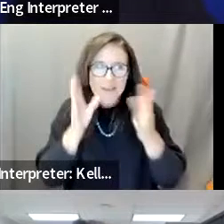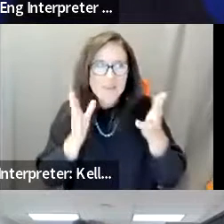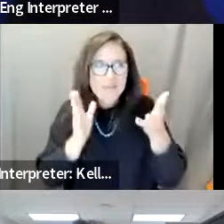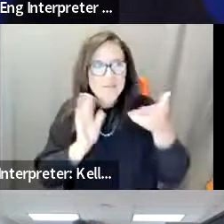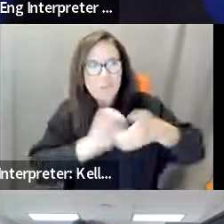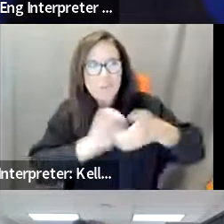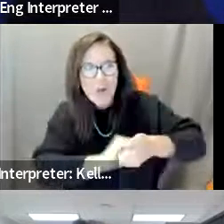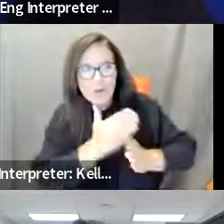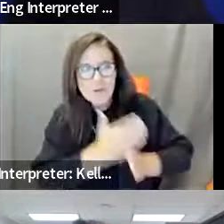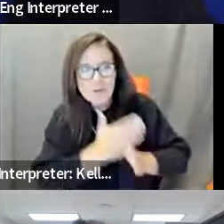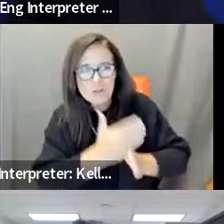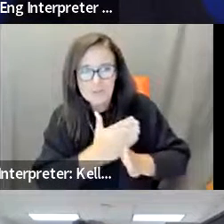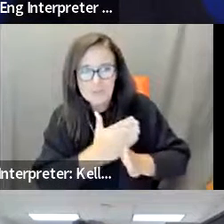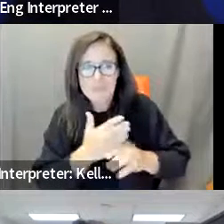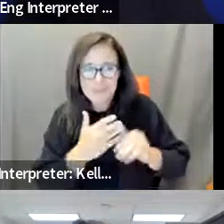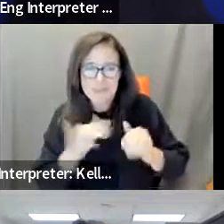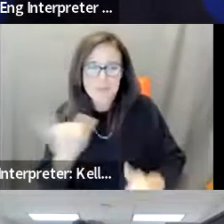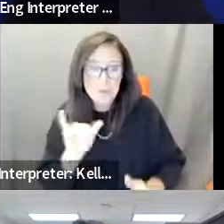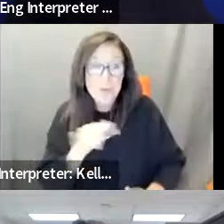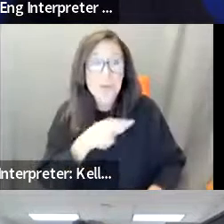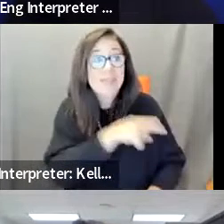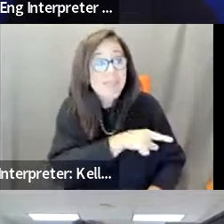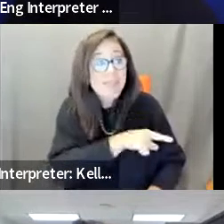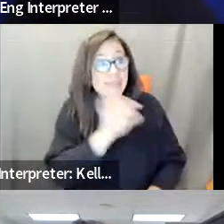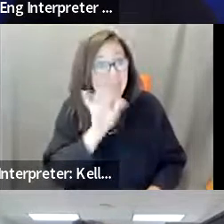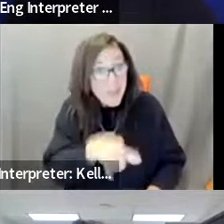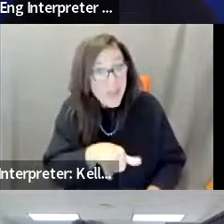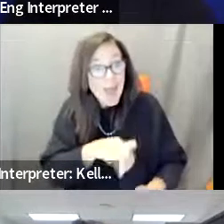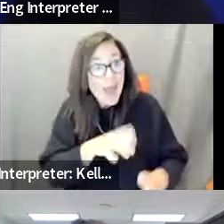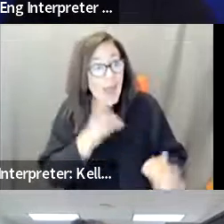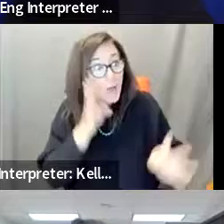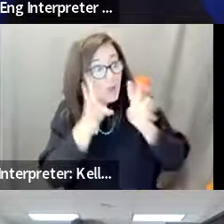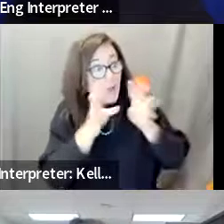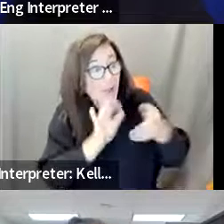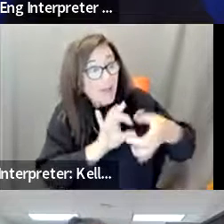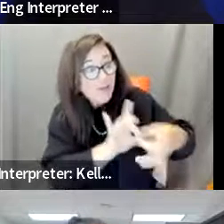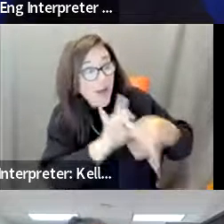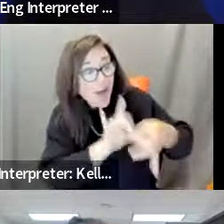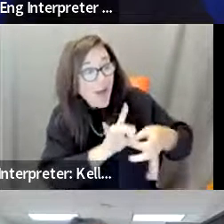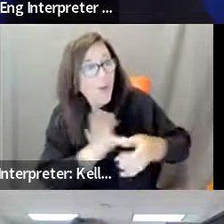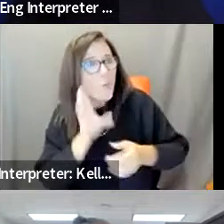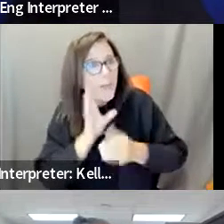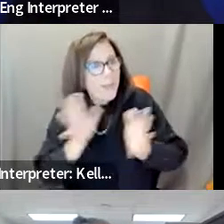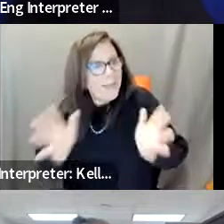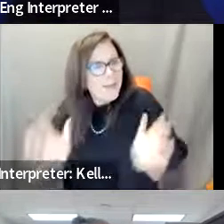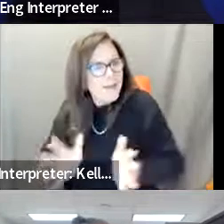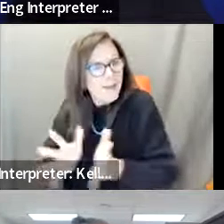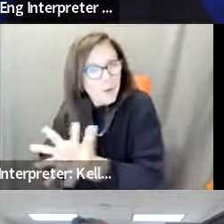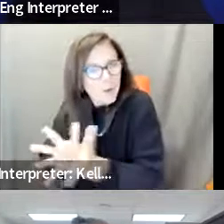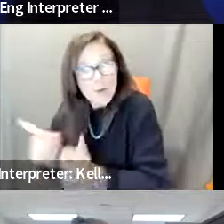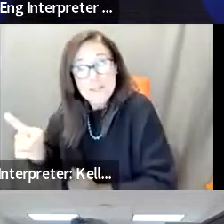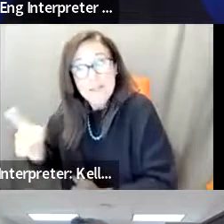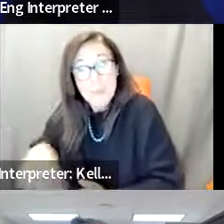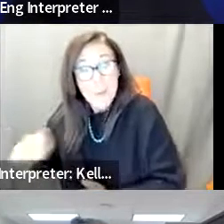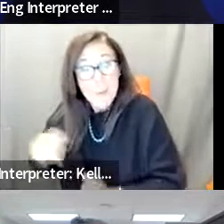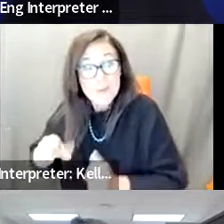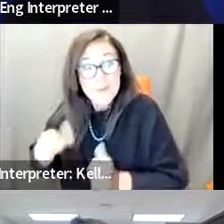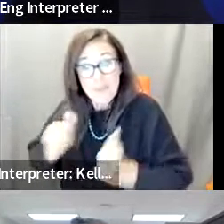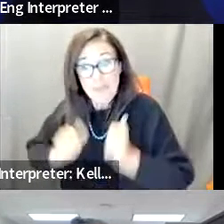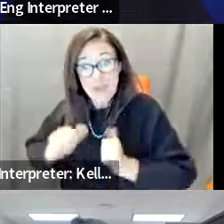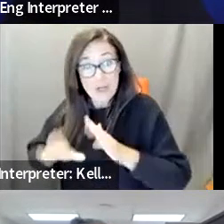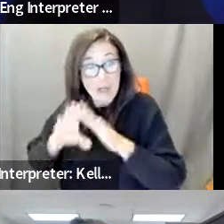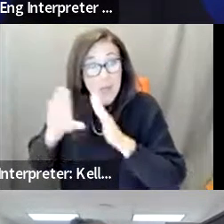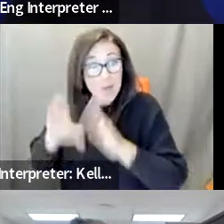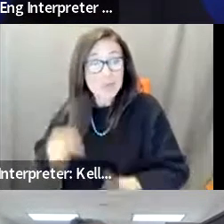organizations like that can do to help push venues that can sometimes be a little slower and less nimble to